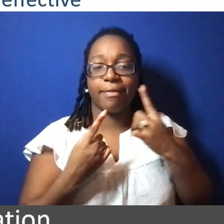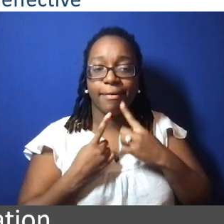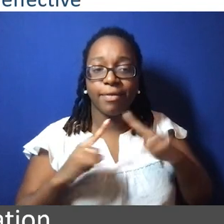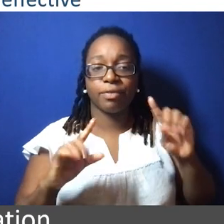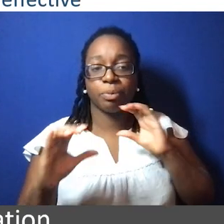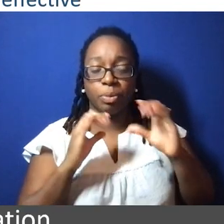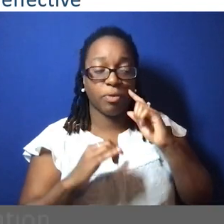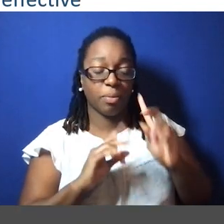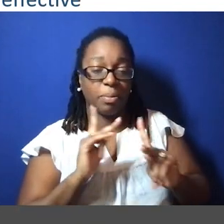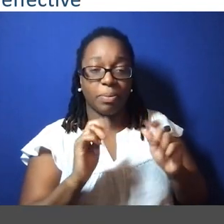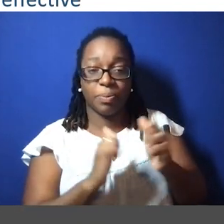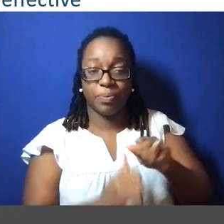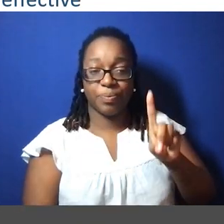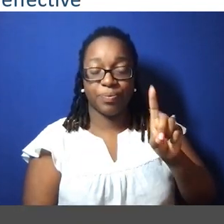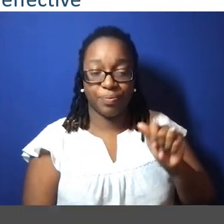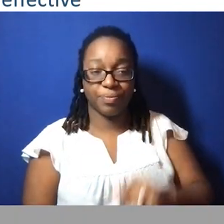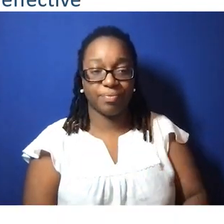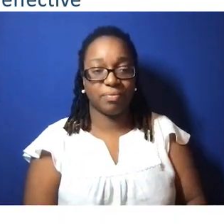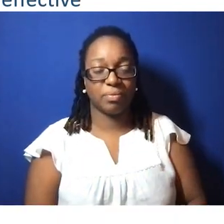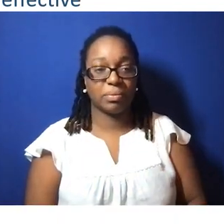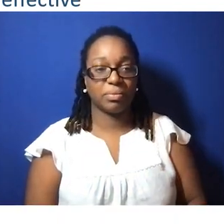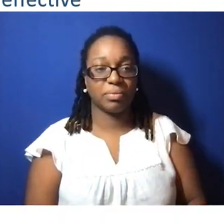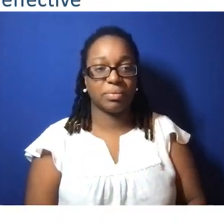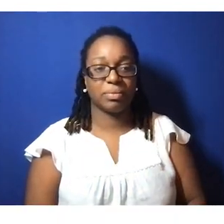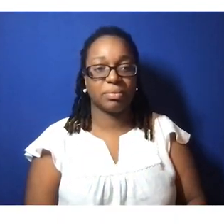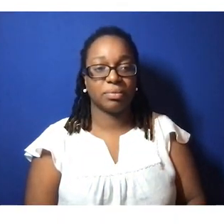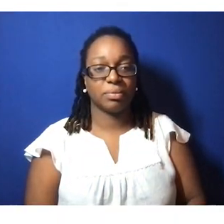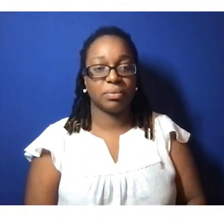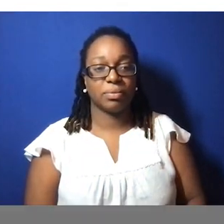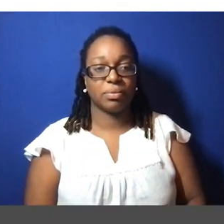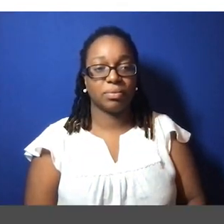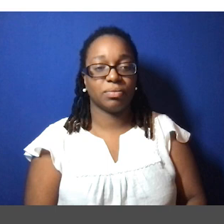effective communication for people with disabilities.